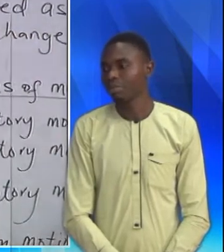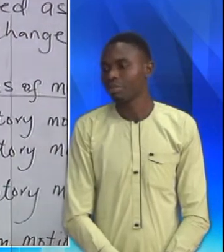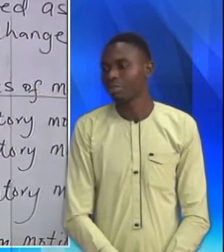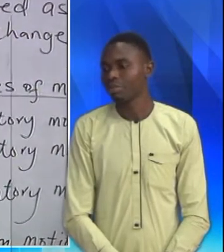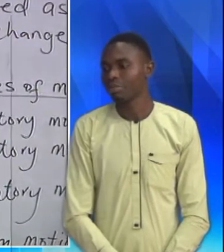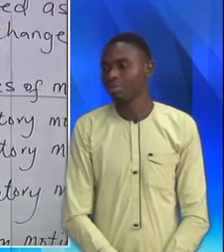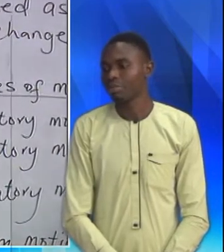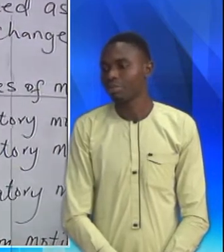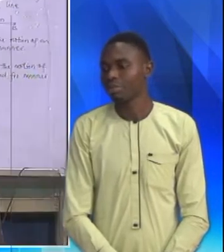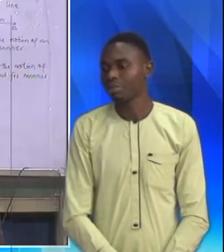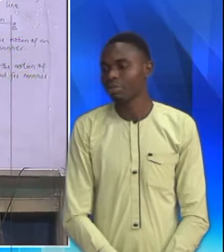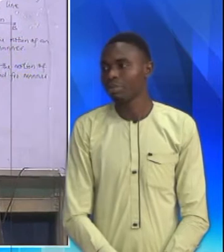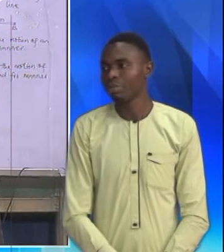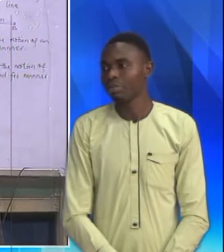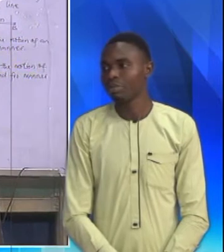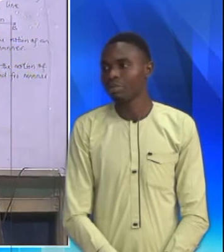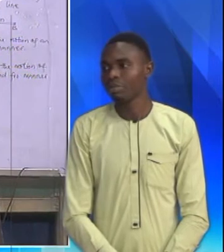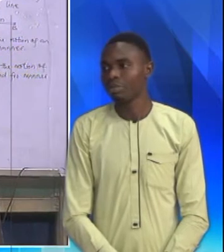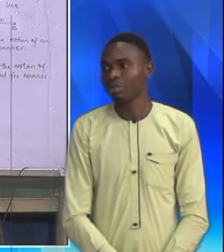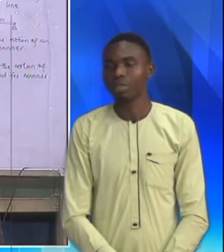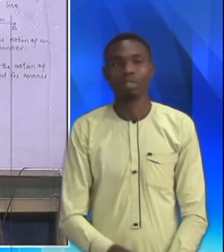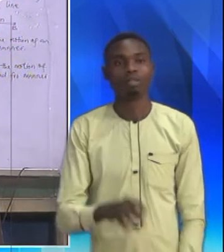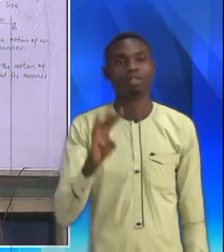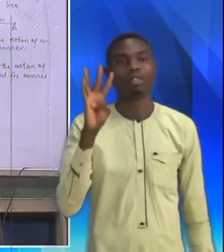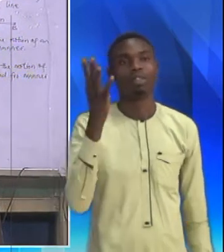So the fourth and the last one